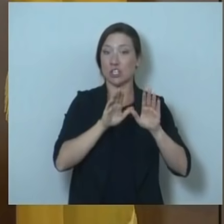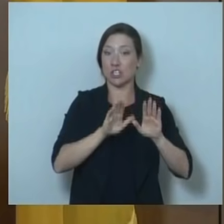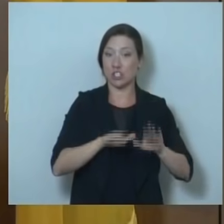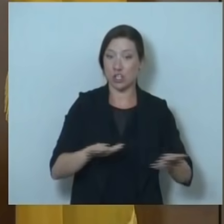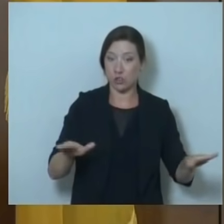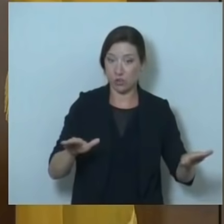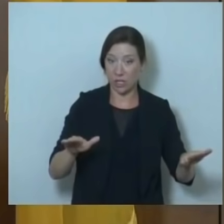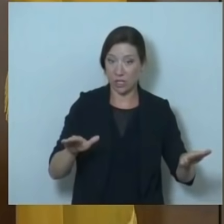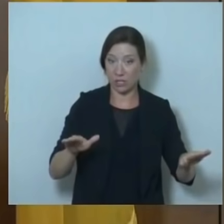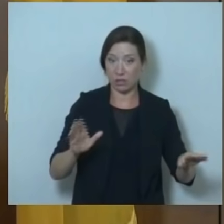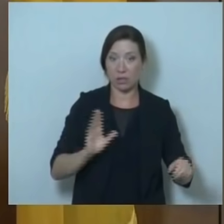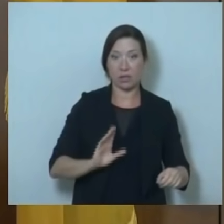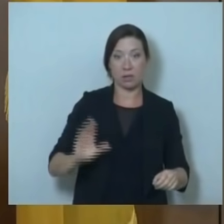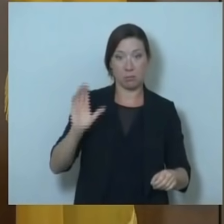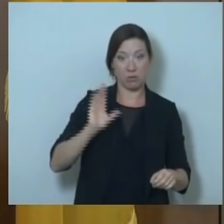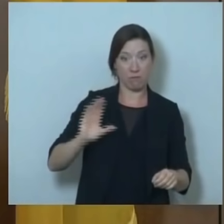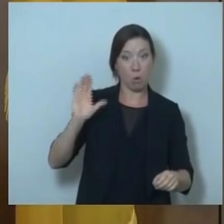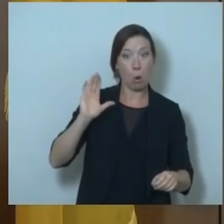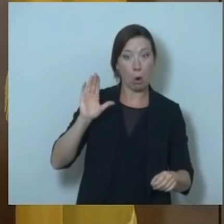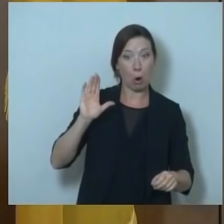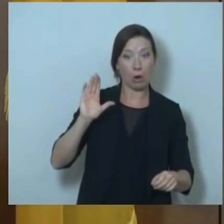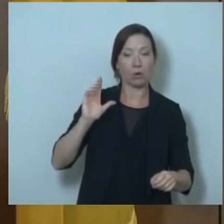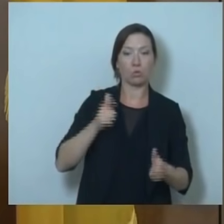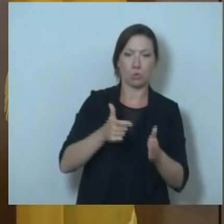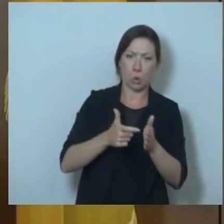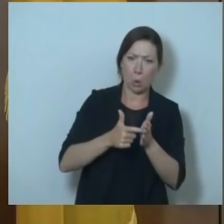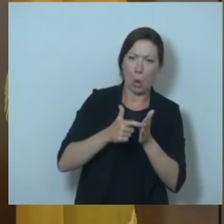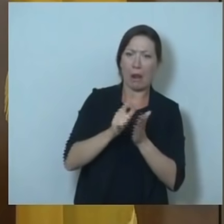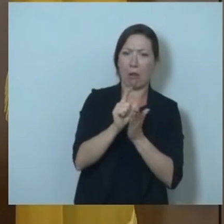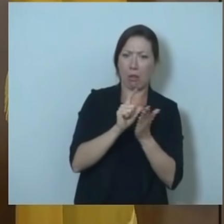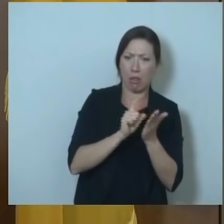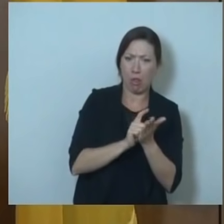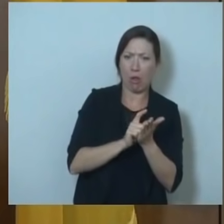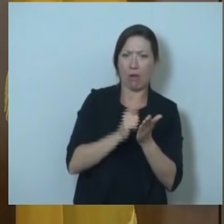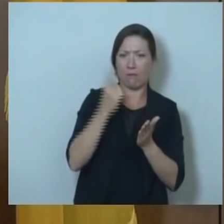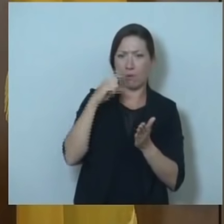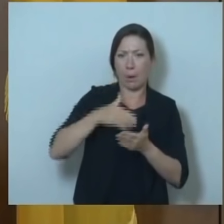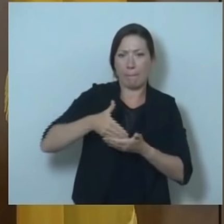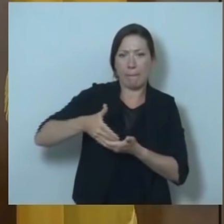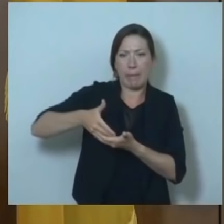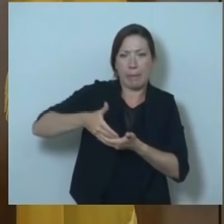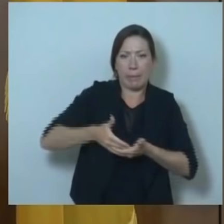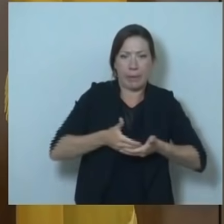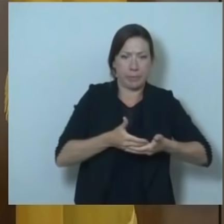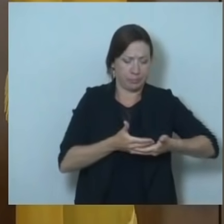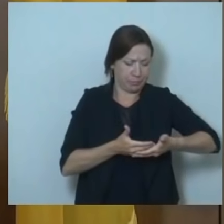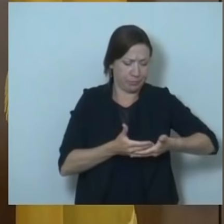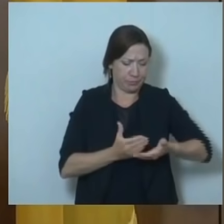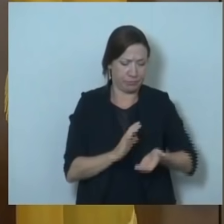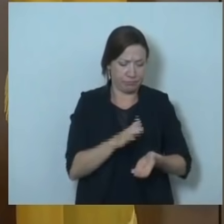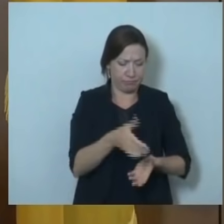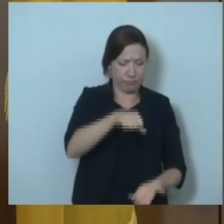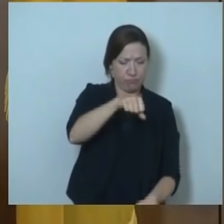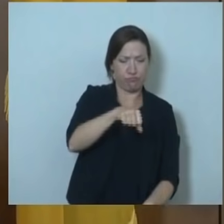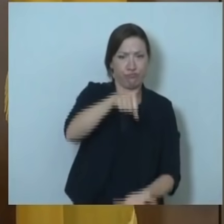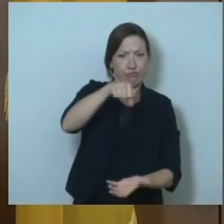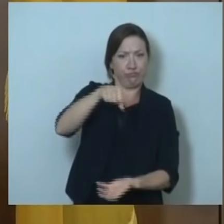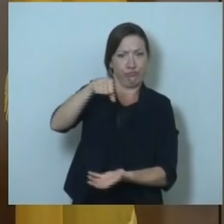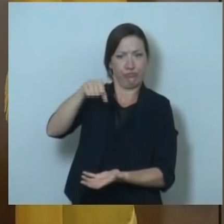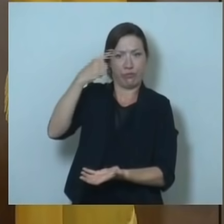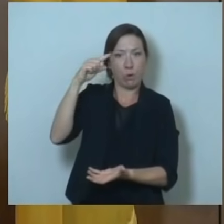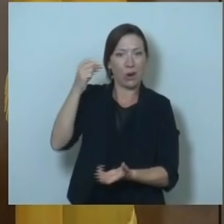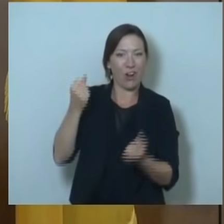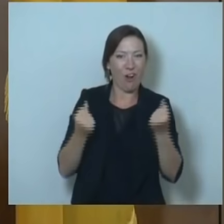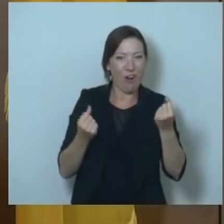carrier seats, which was the law. We didn't have a booster seat requirement. And many states were